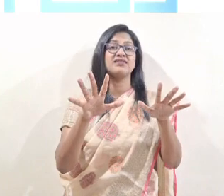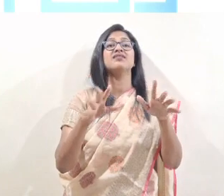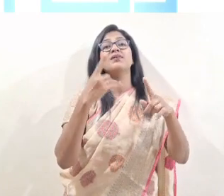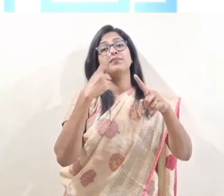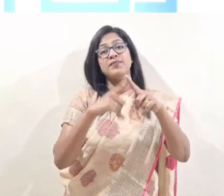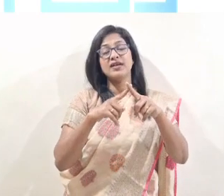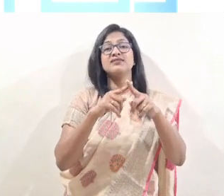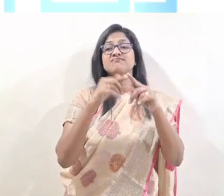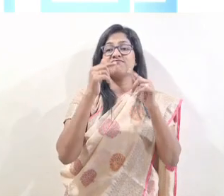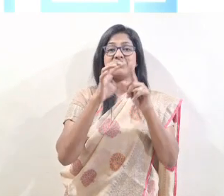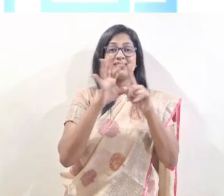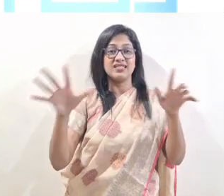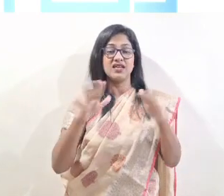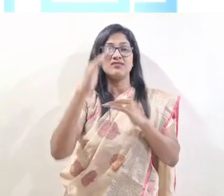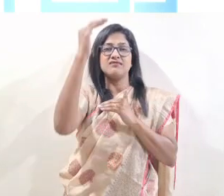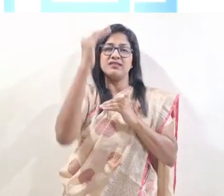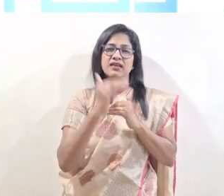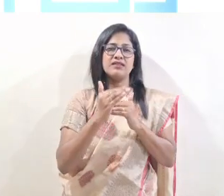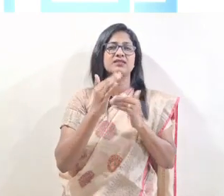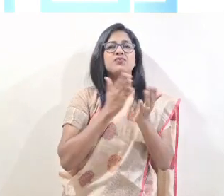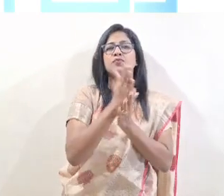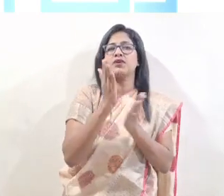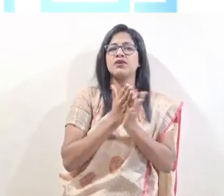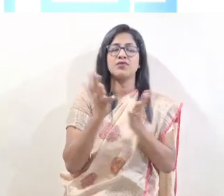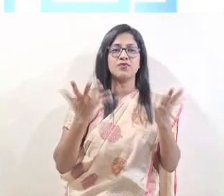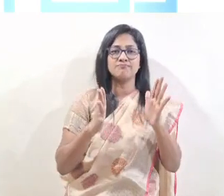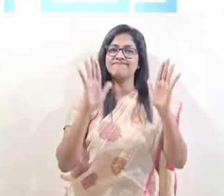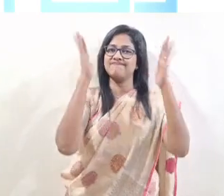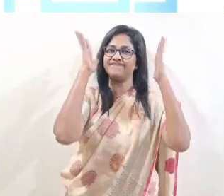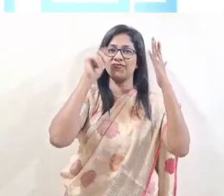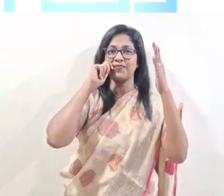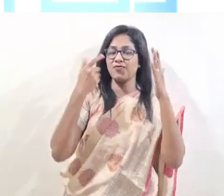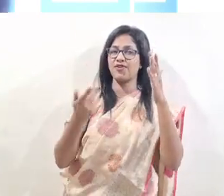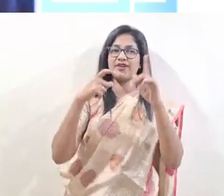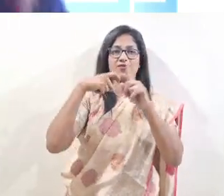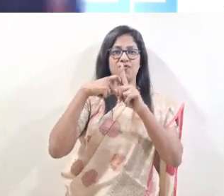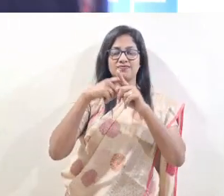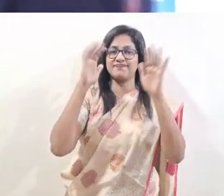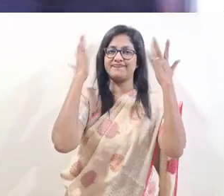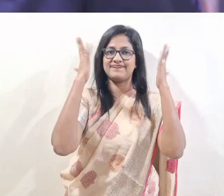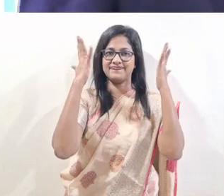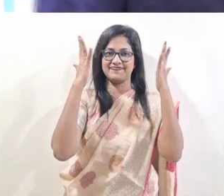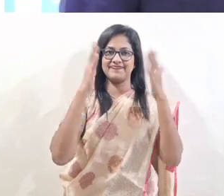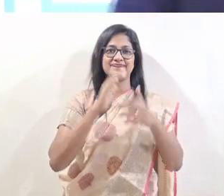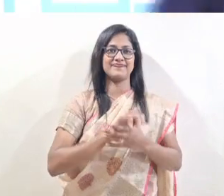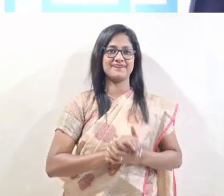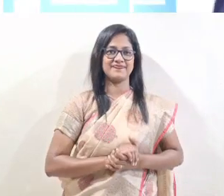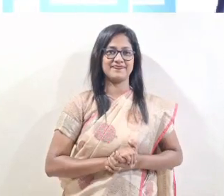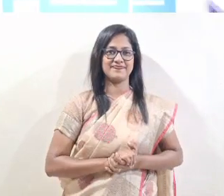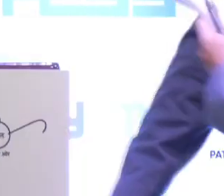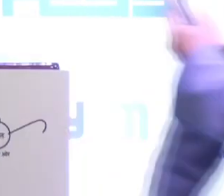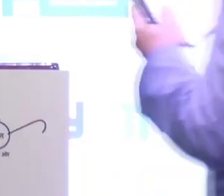be the mitigation measures. A round of applause for Dr. Klaus, please.